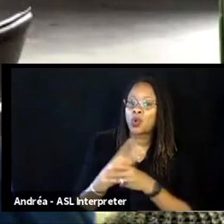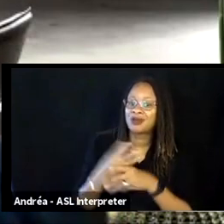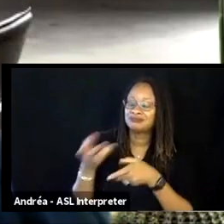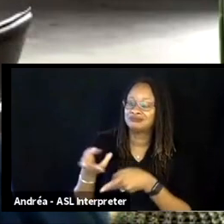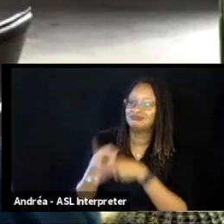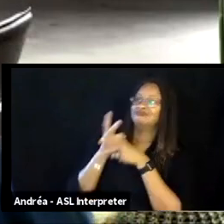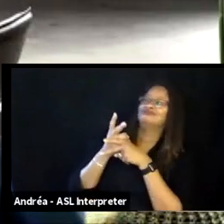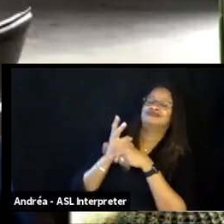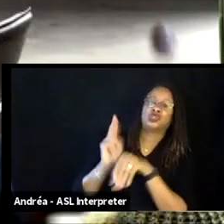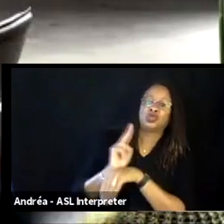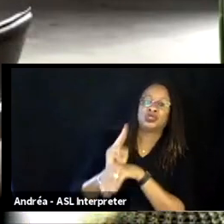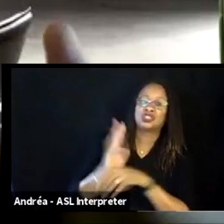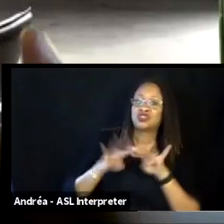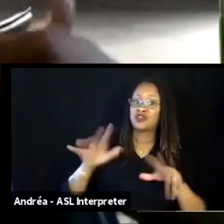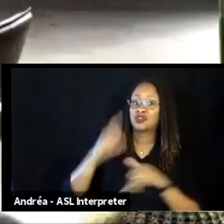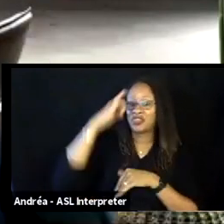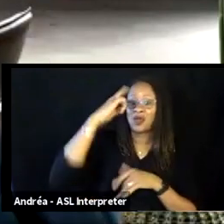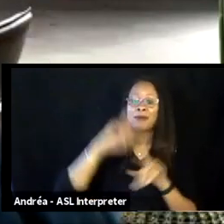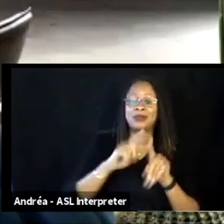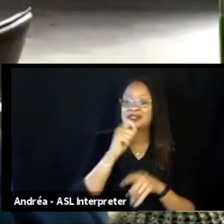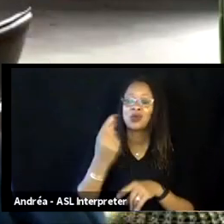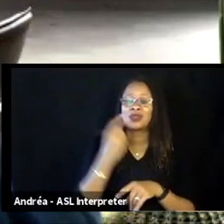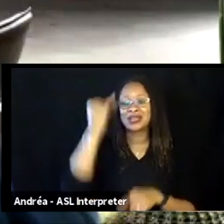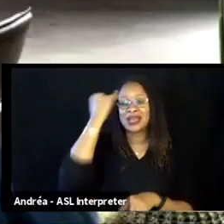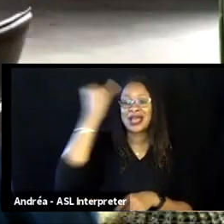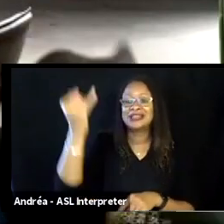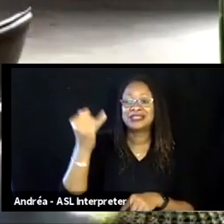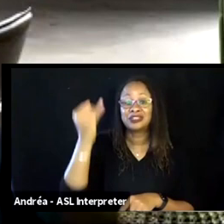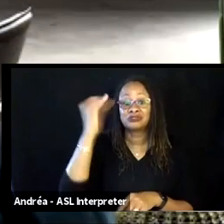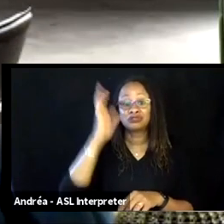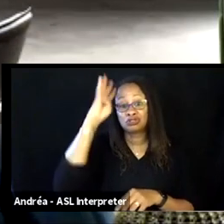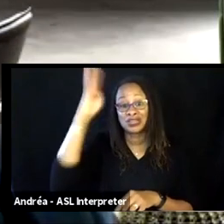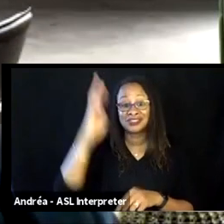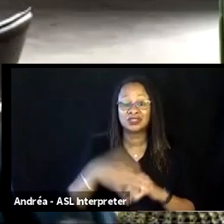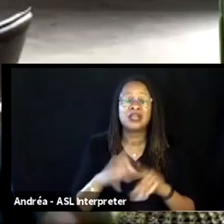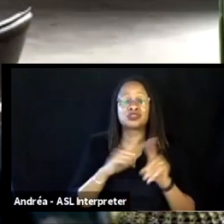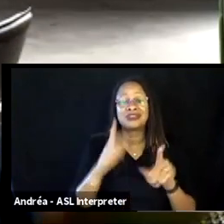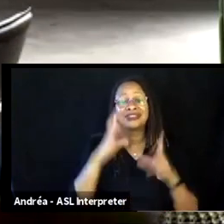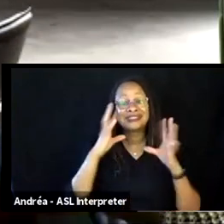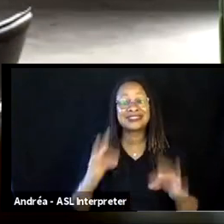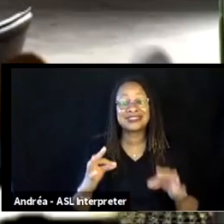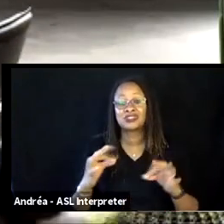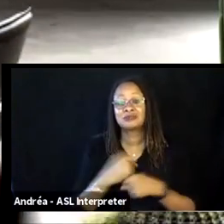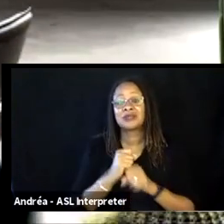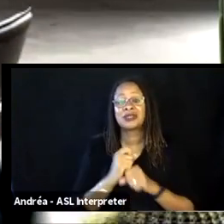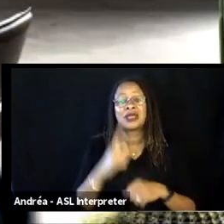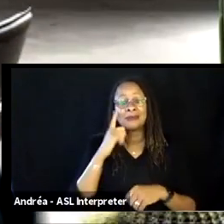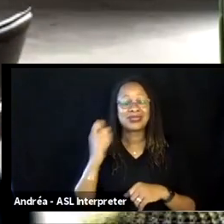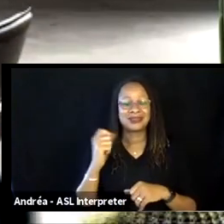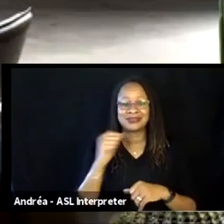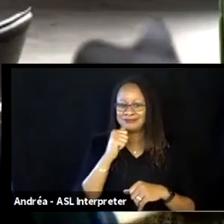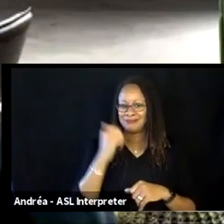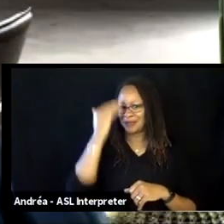of thought, but it's not just an idea creation, it's decision making. You know, does unconscious bias,